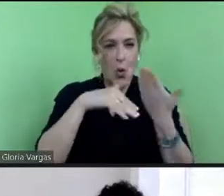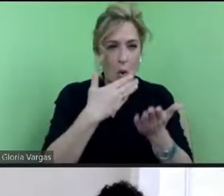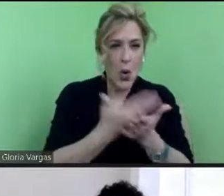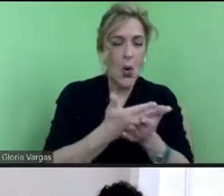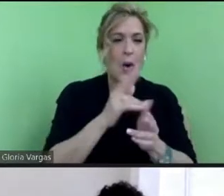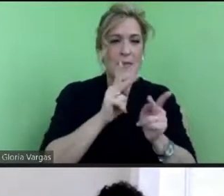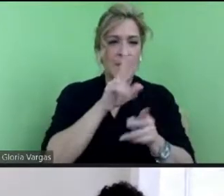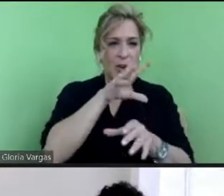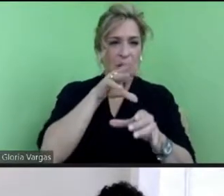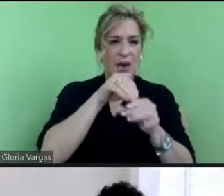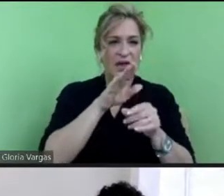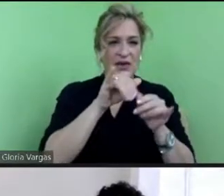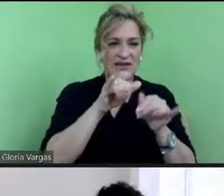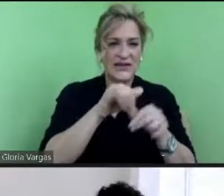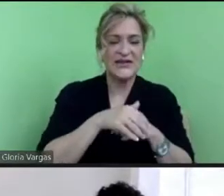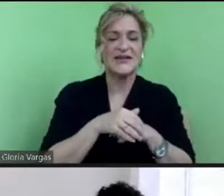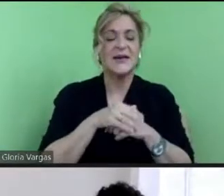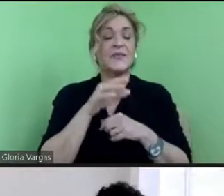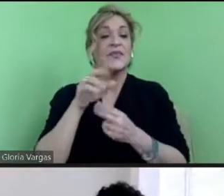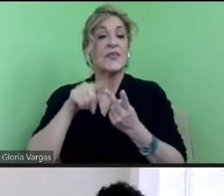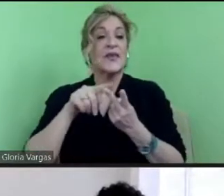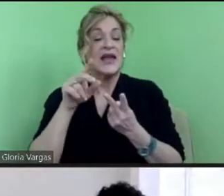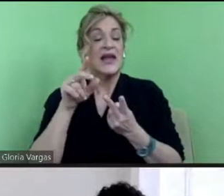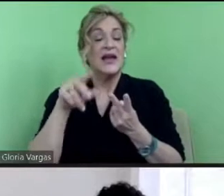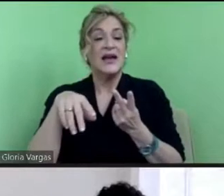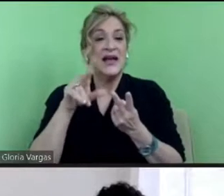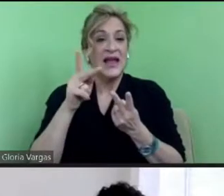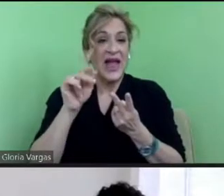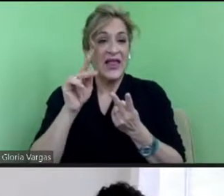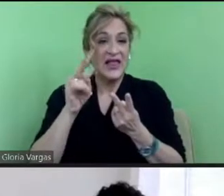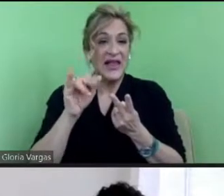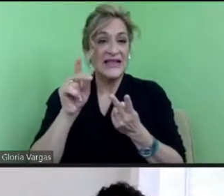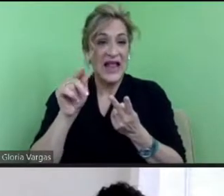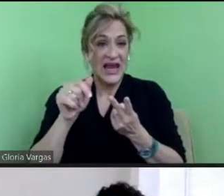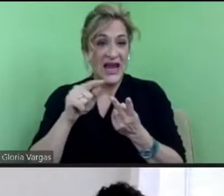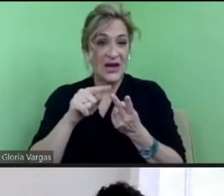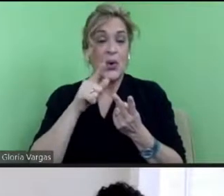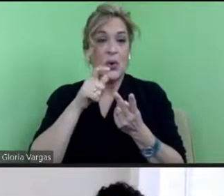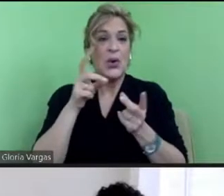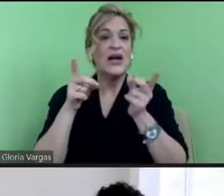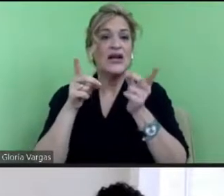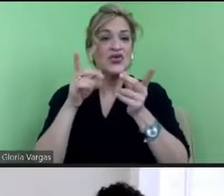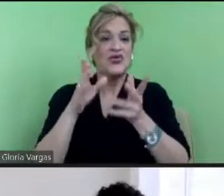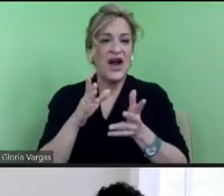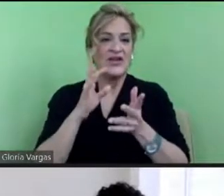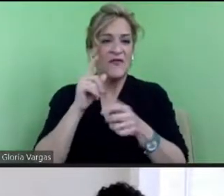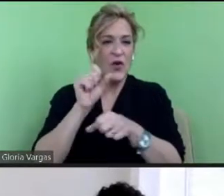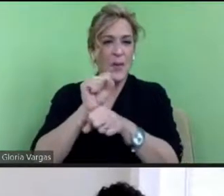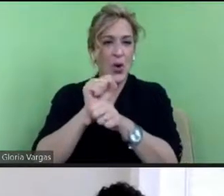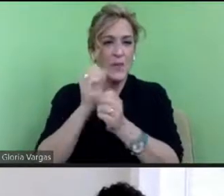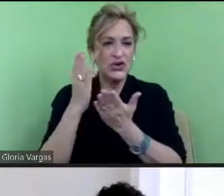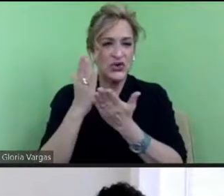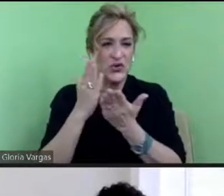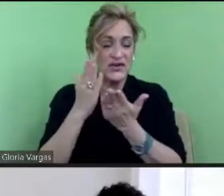Katherine Talada is the director of employment at Keystone Autism Services and leads employment services in the Adult